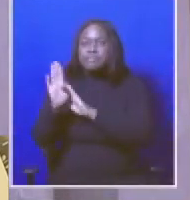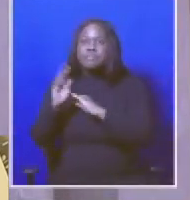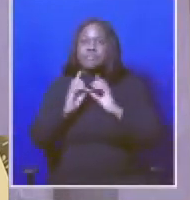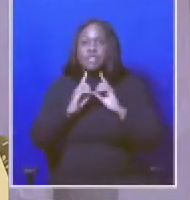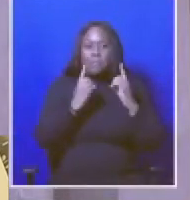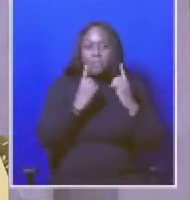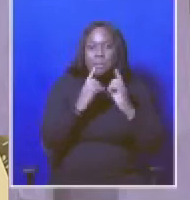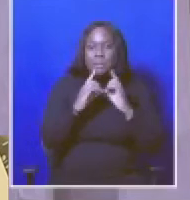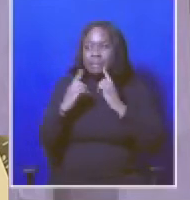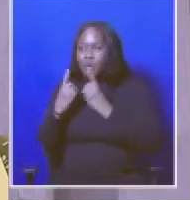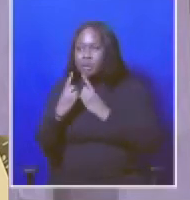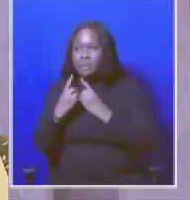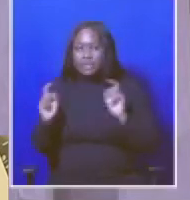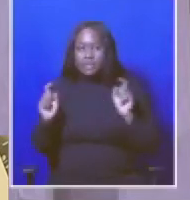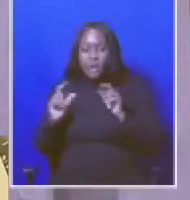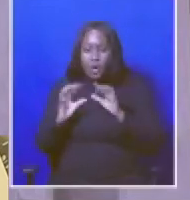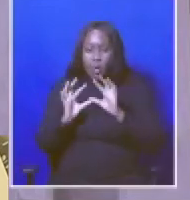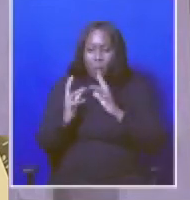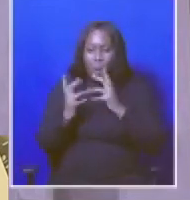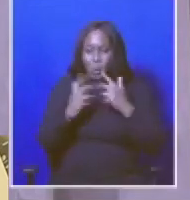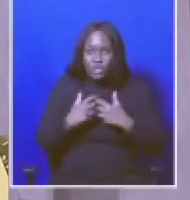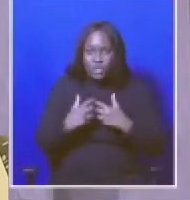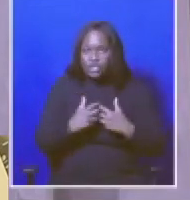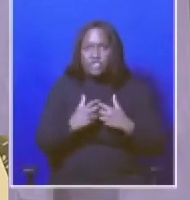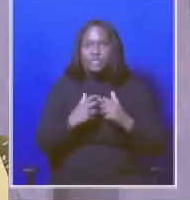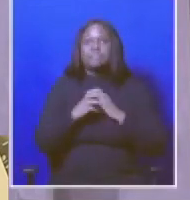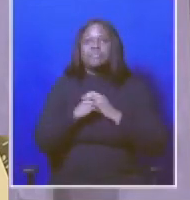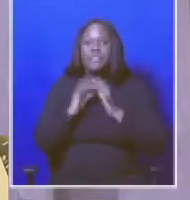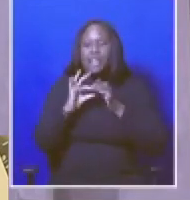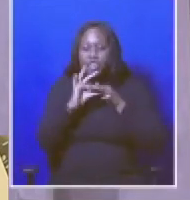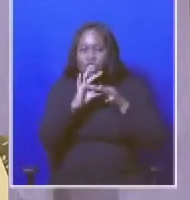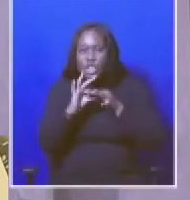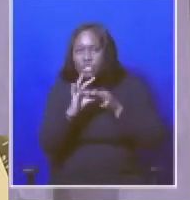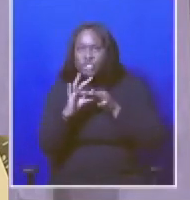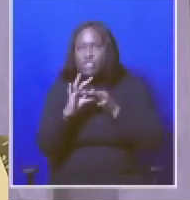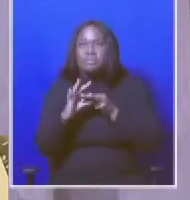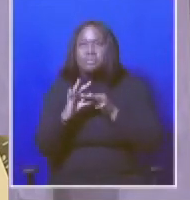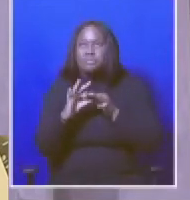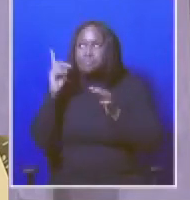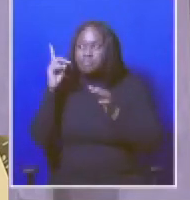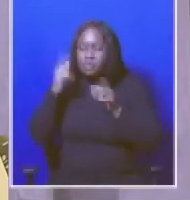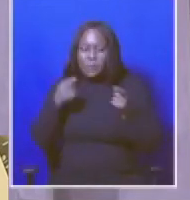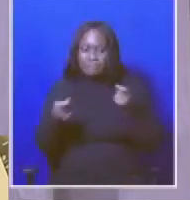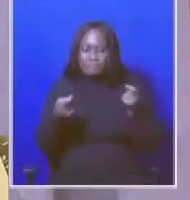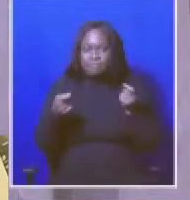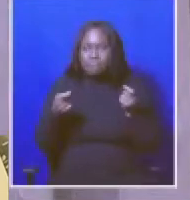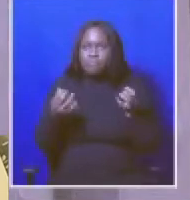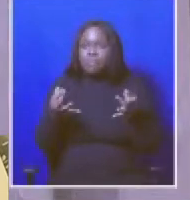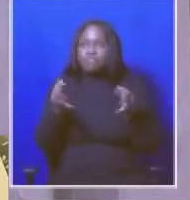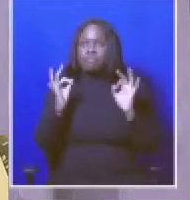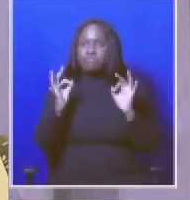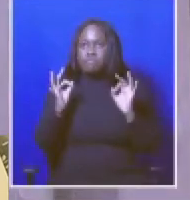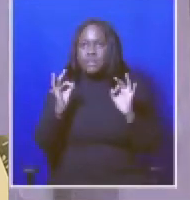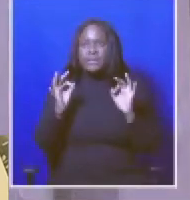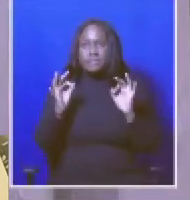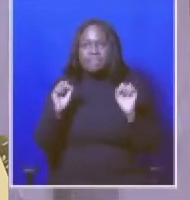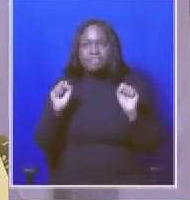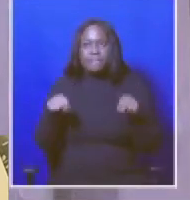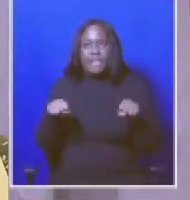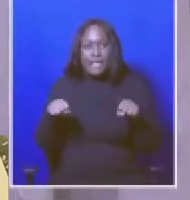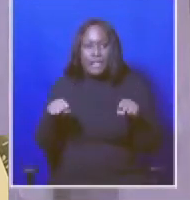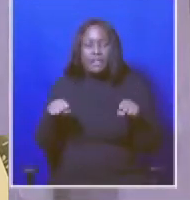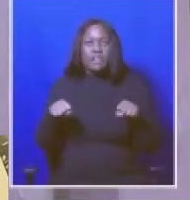interdepartmental coordination, intergovernmental relations, and better governance and state of